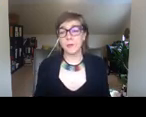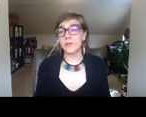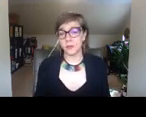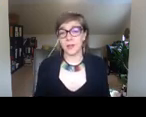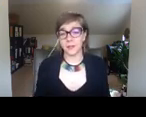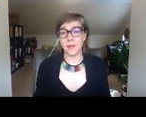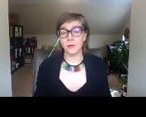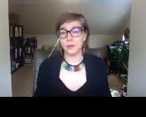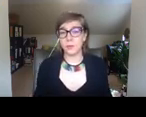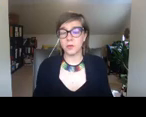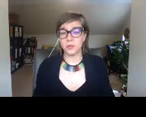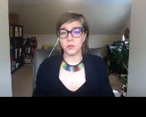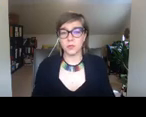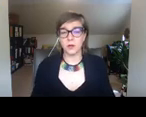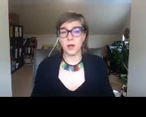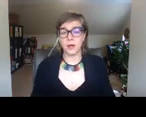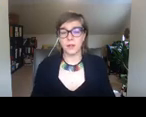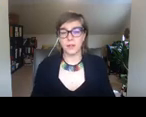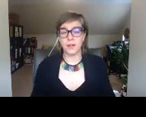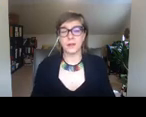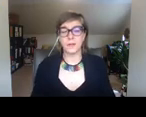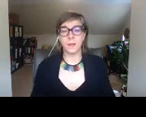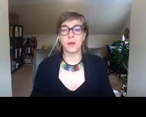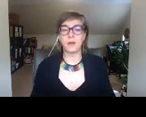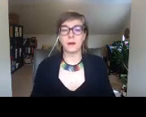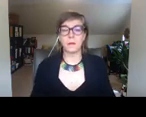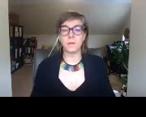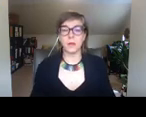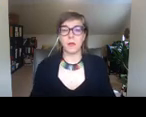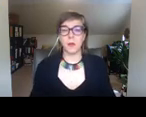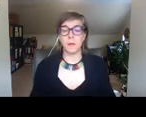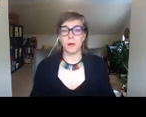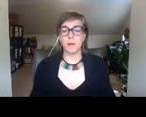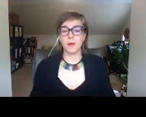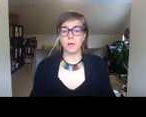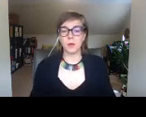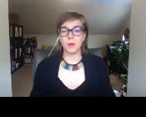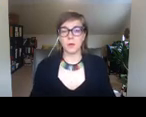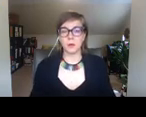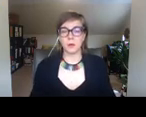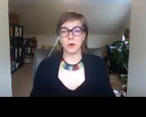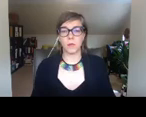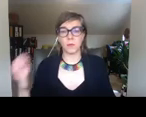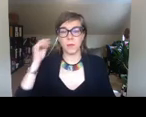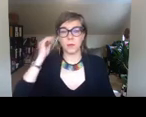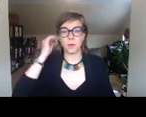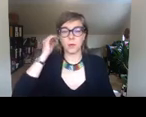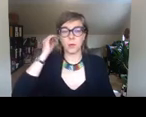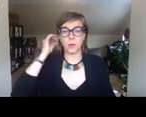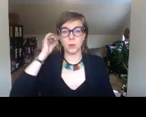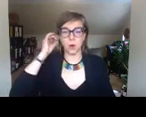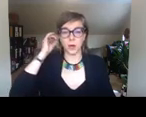many of you in this audience. Medical interpreters certainly are not isolated from it. But there are a number of